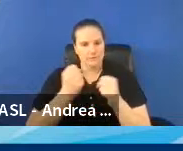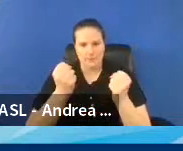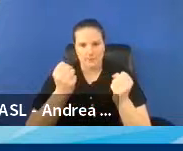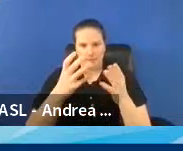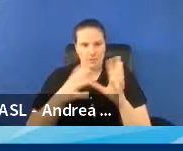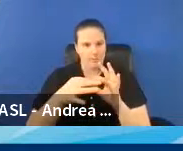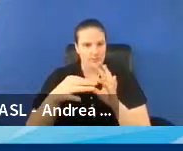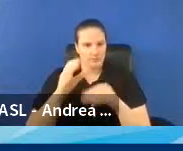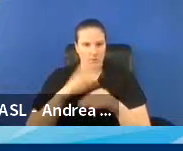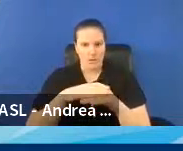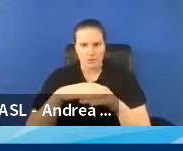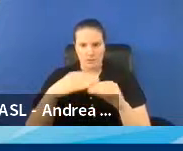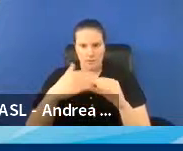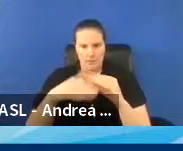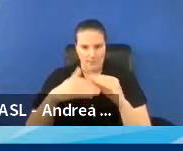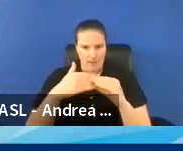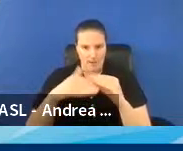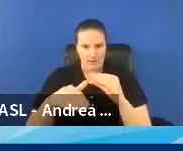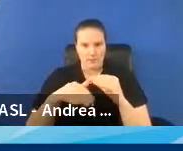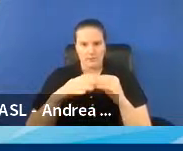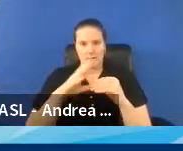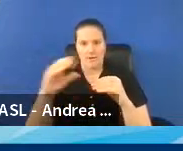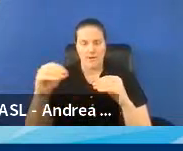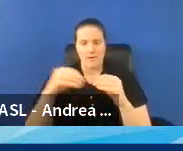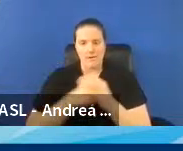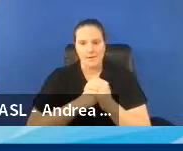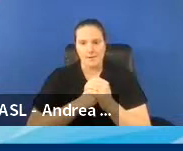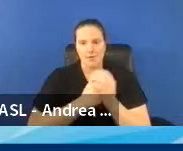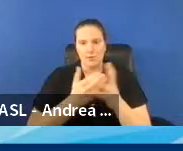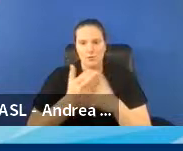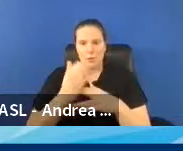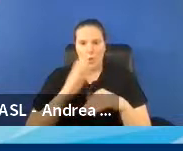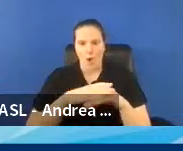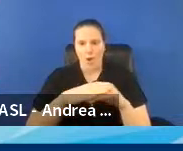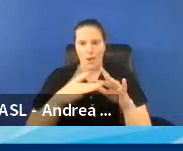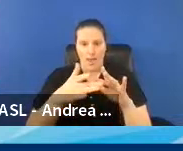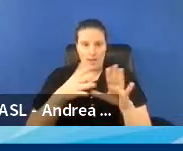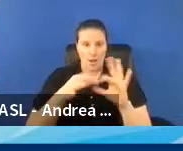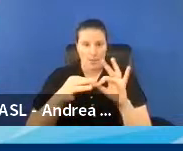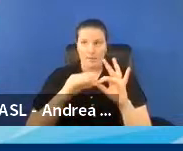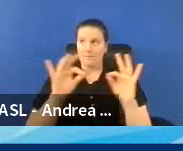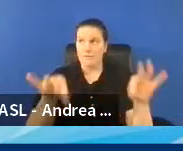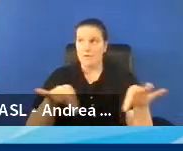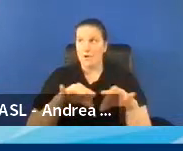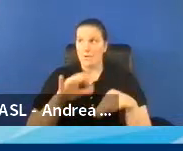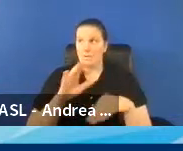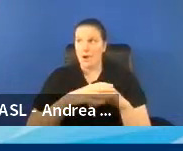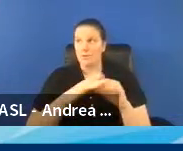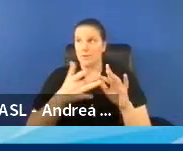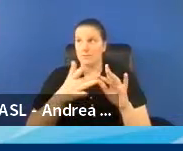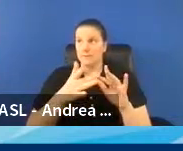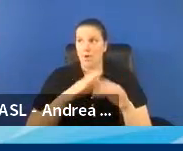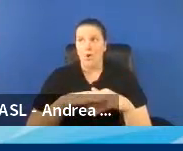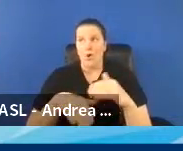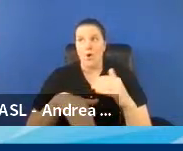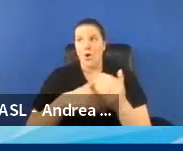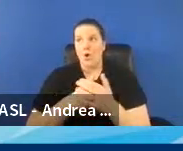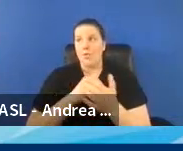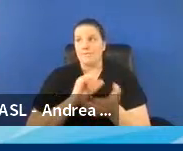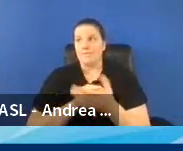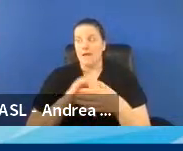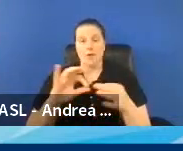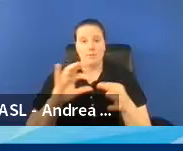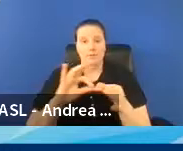via email and through our online comment form, generally on the website. All of those comments were taken